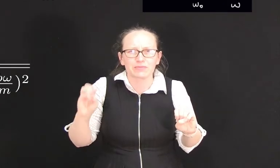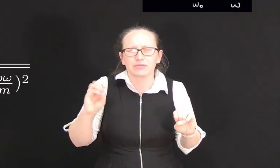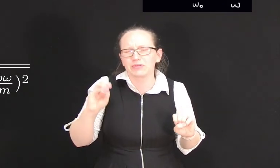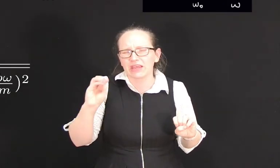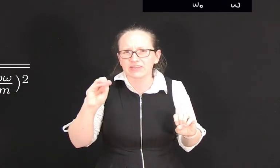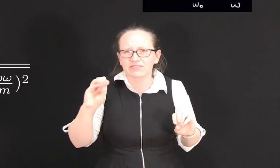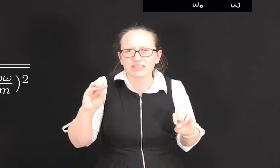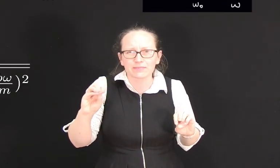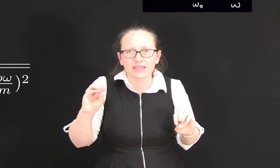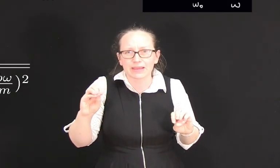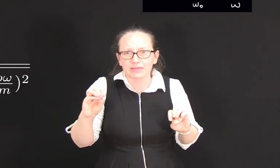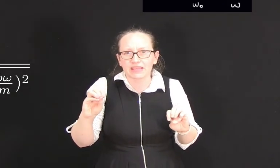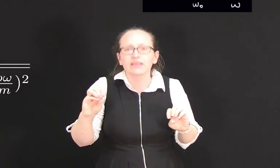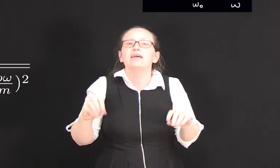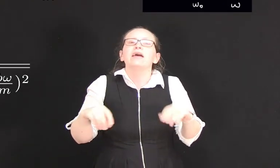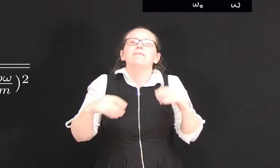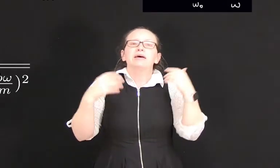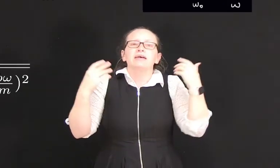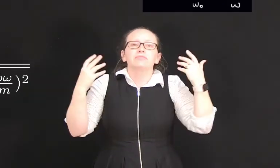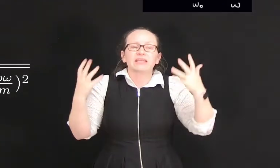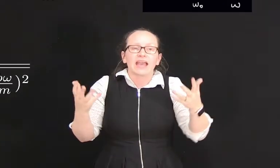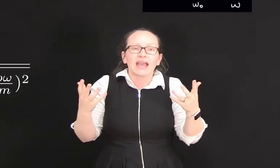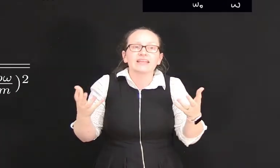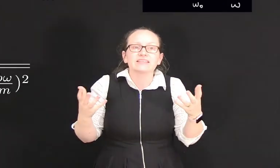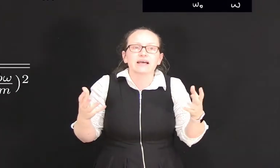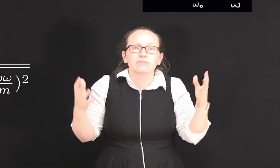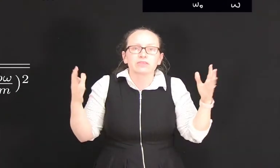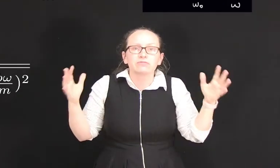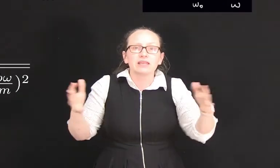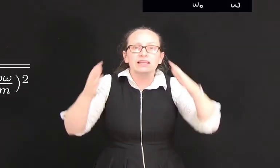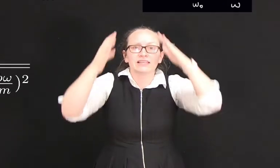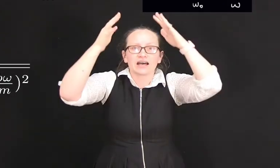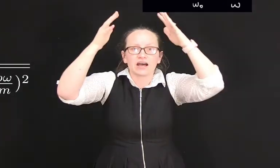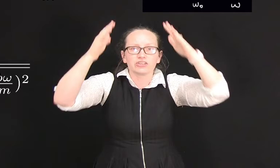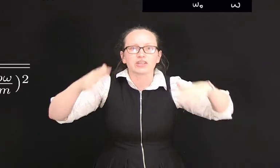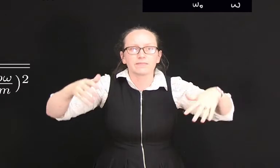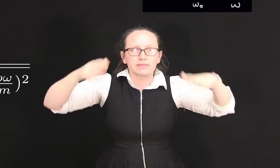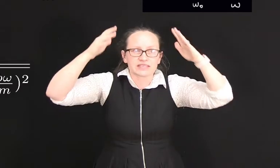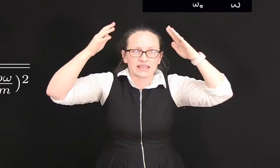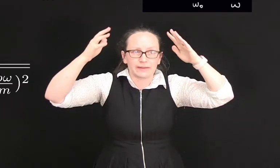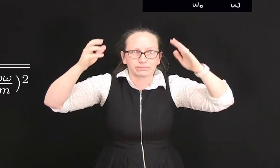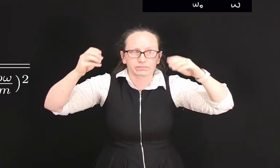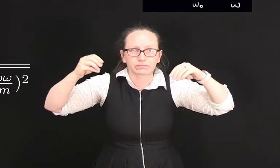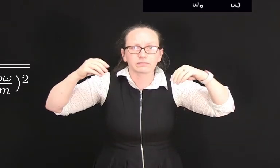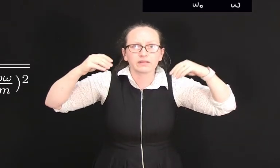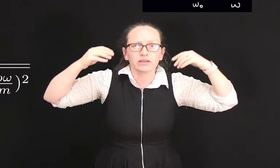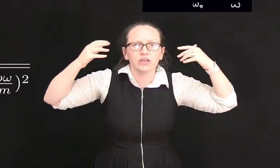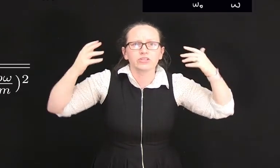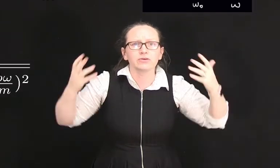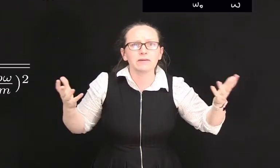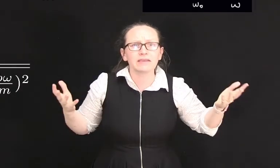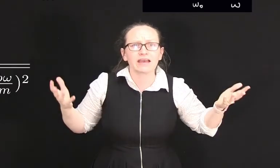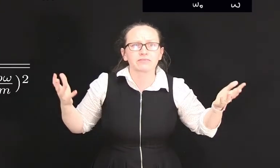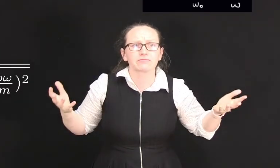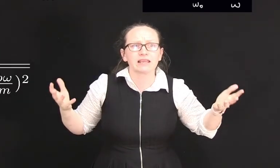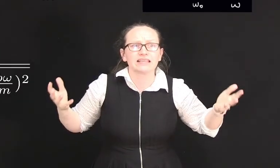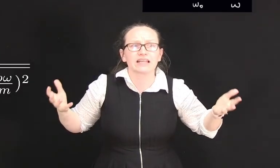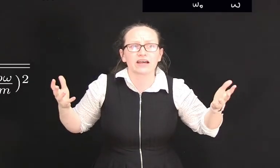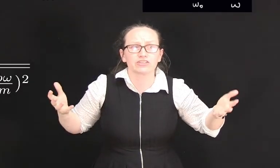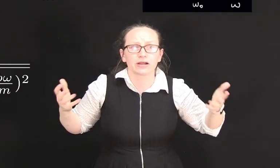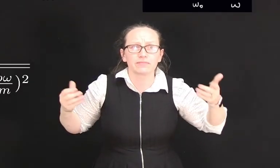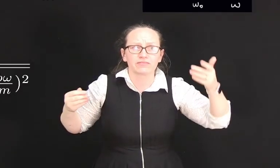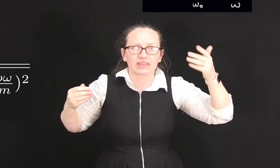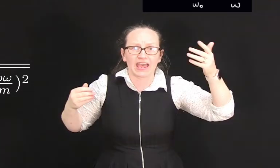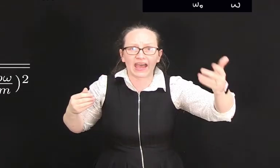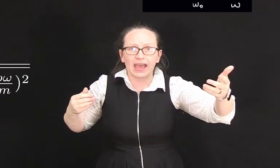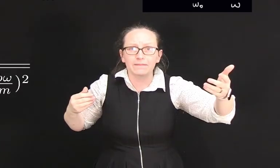really happen. We would have to have some damping, but we can end up with really large numbers here. So when we have a really